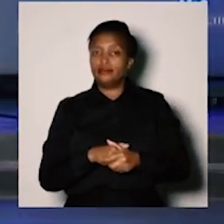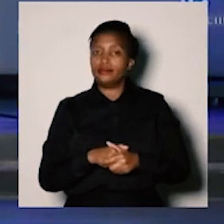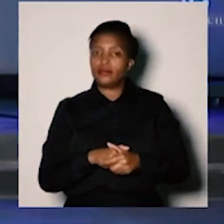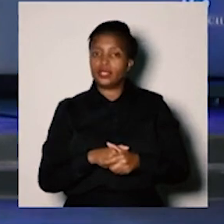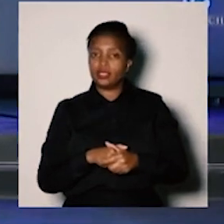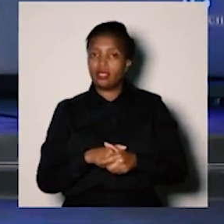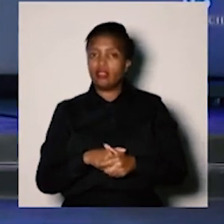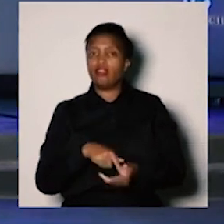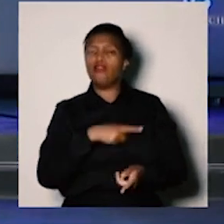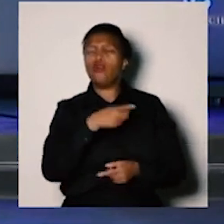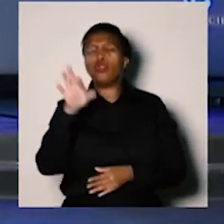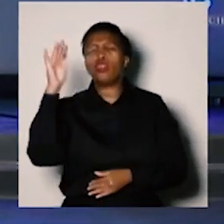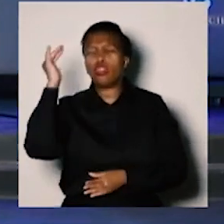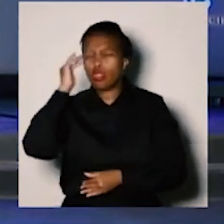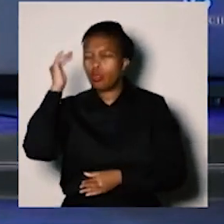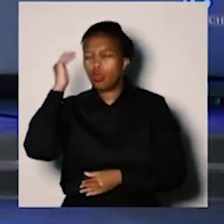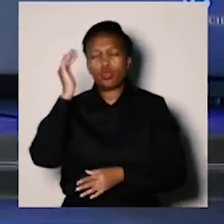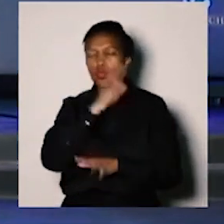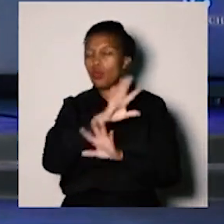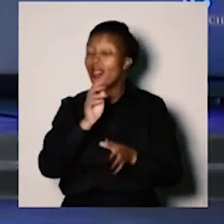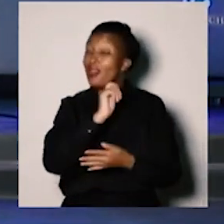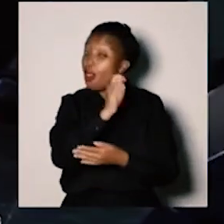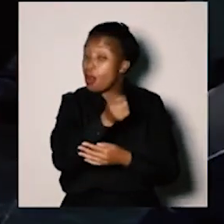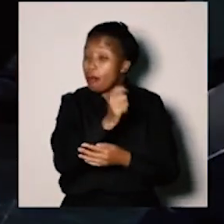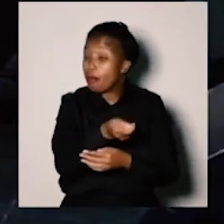For as much as you know that you were not redeemed